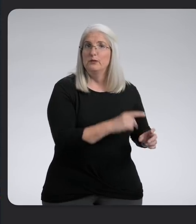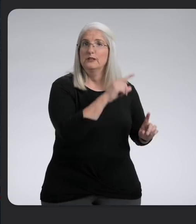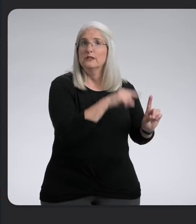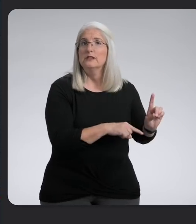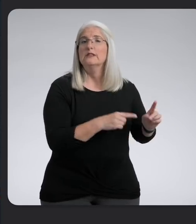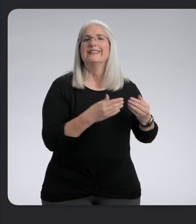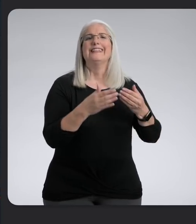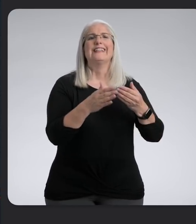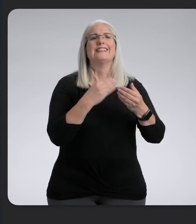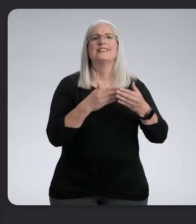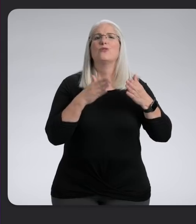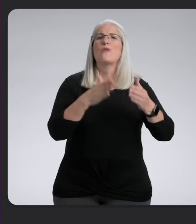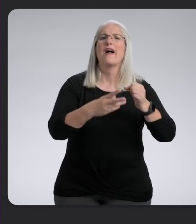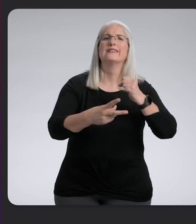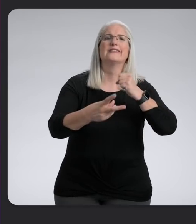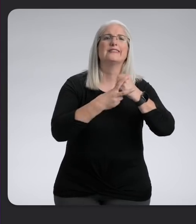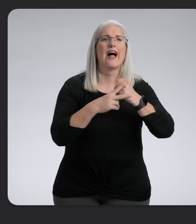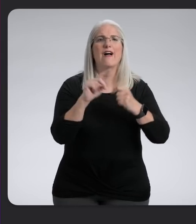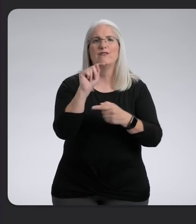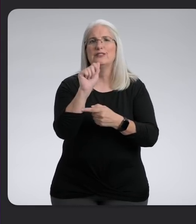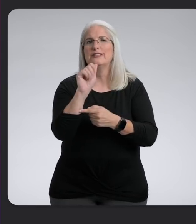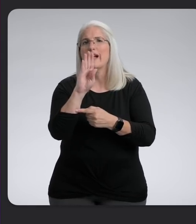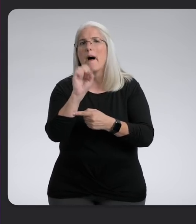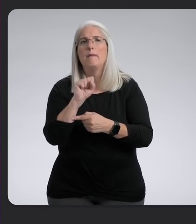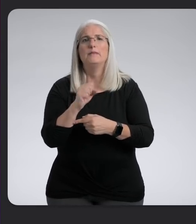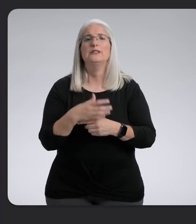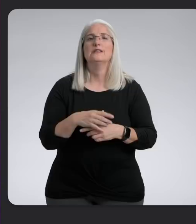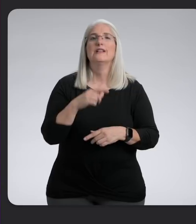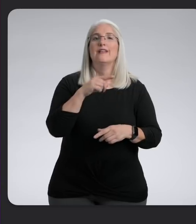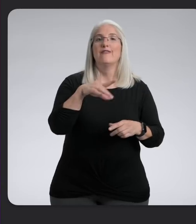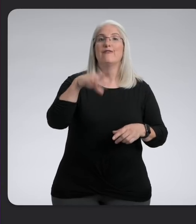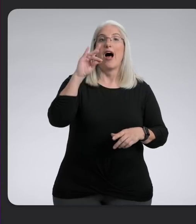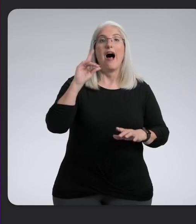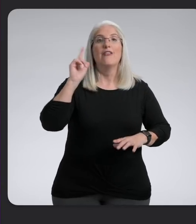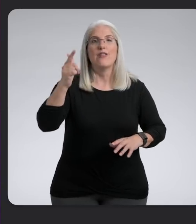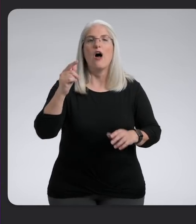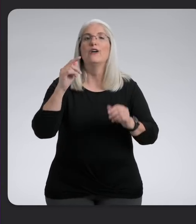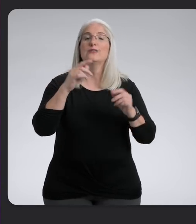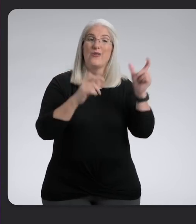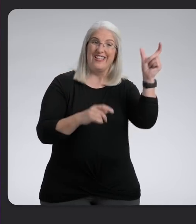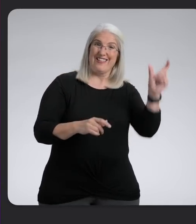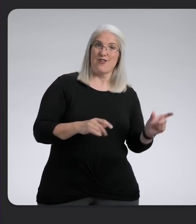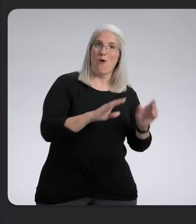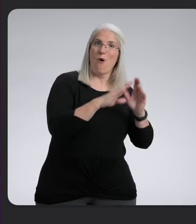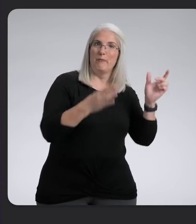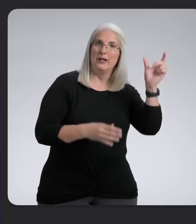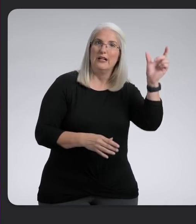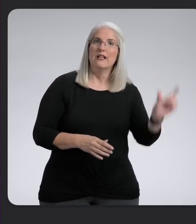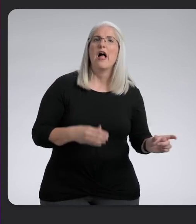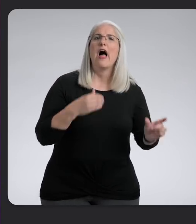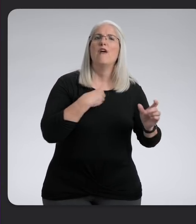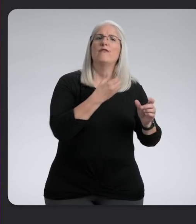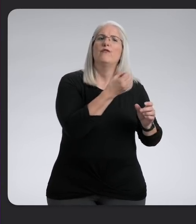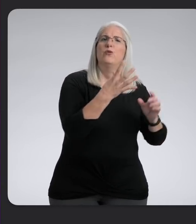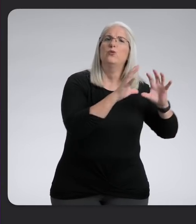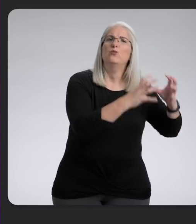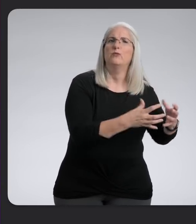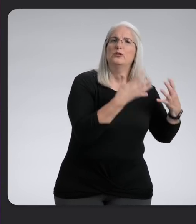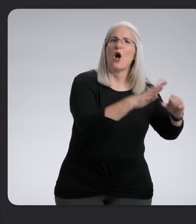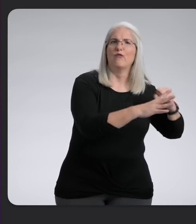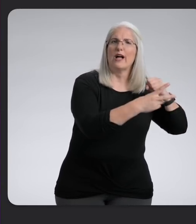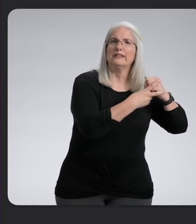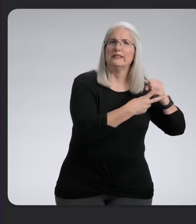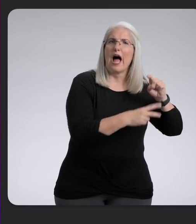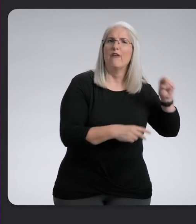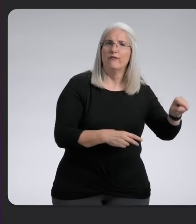and pick them back up later. I'll open the new redesigned sidebar, and I have a few tab groups here already. Each of these groups is a whole